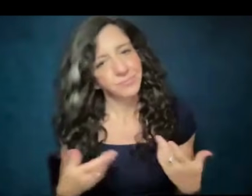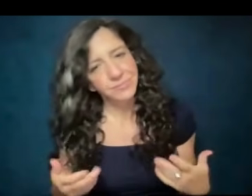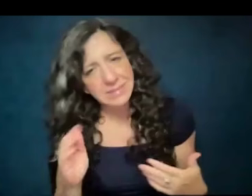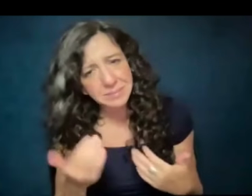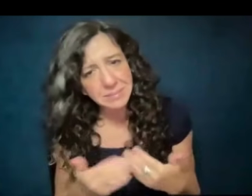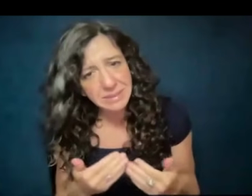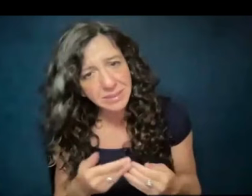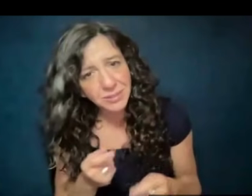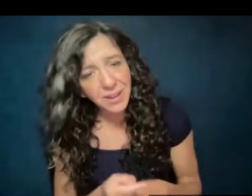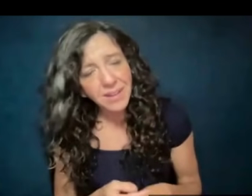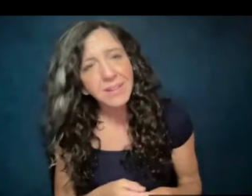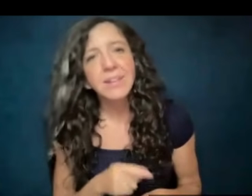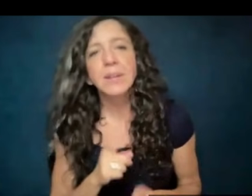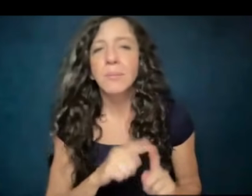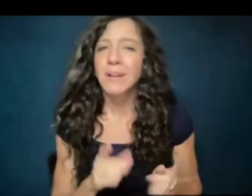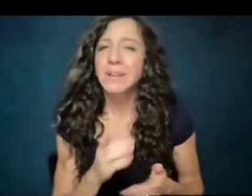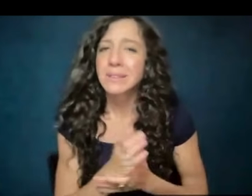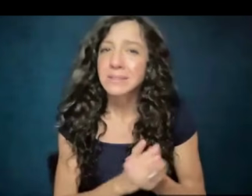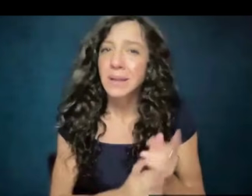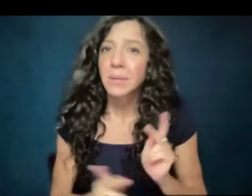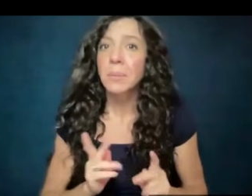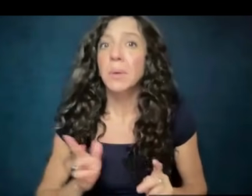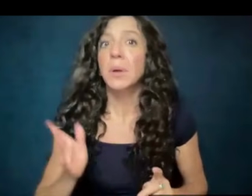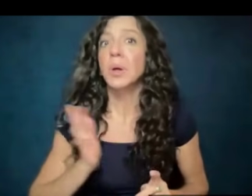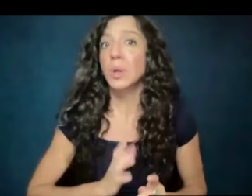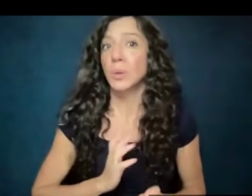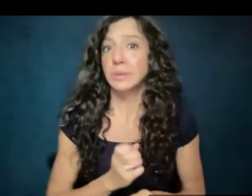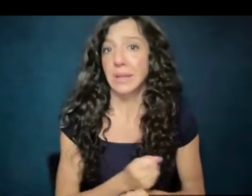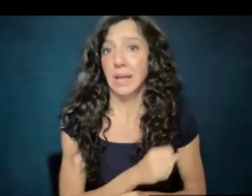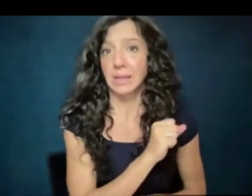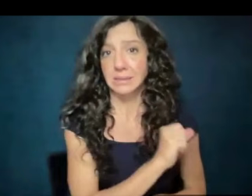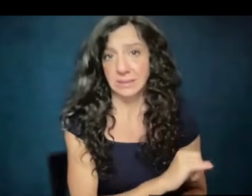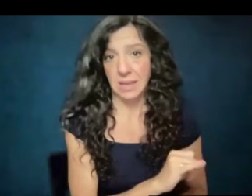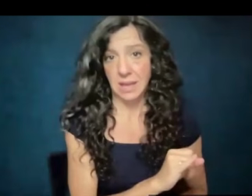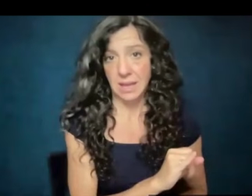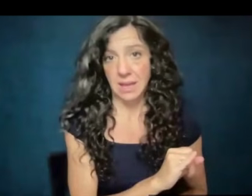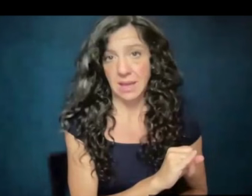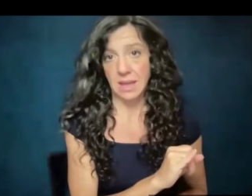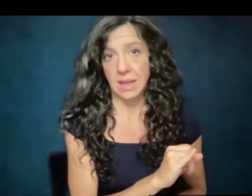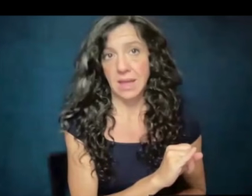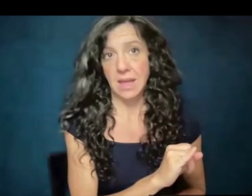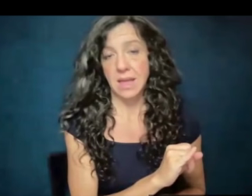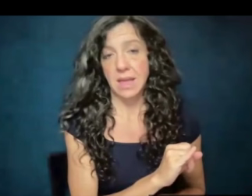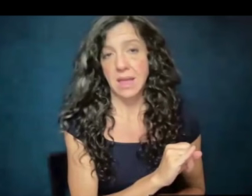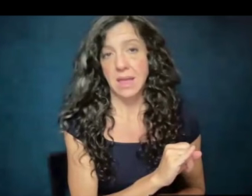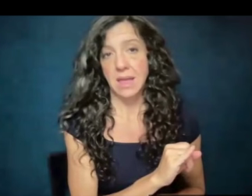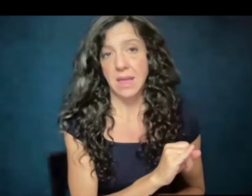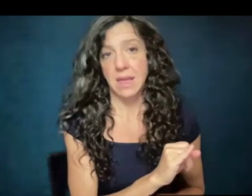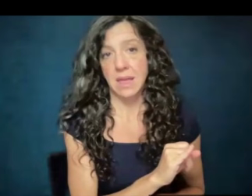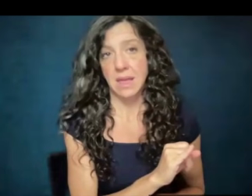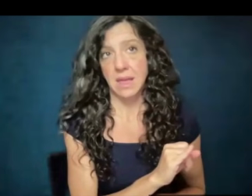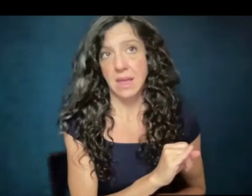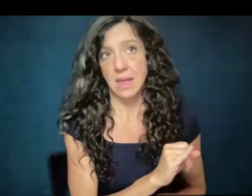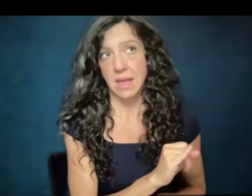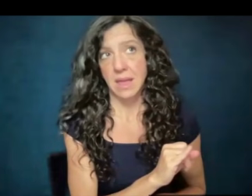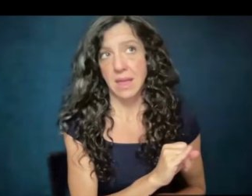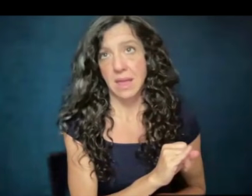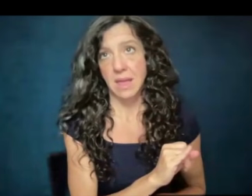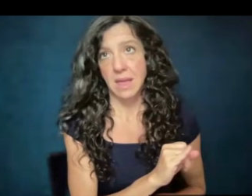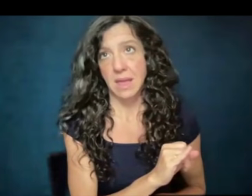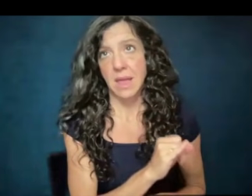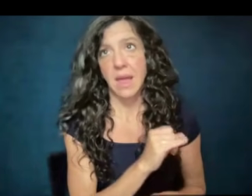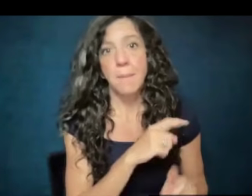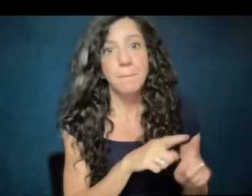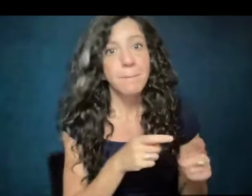there are some people who used to get SSI, who get SSI and continue